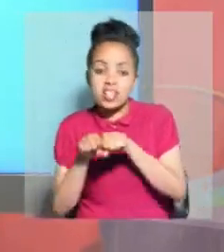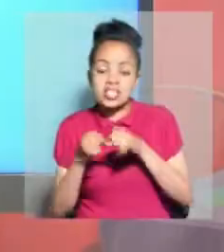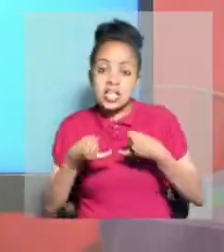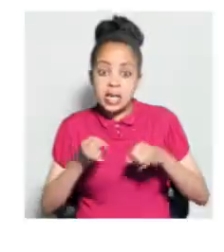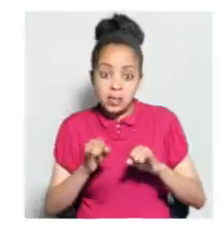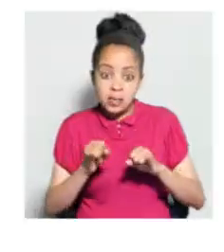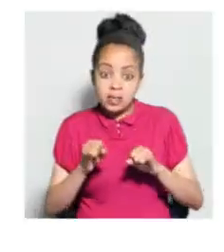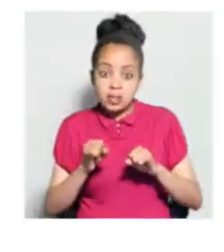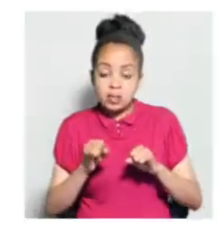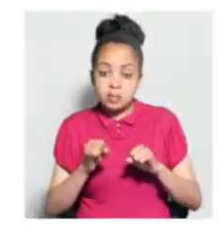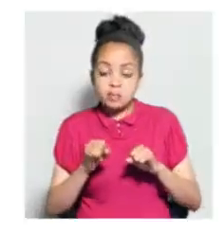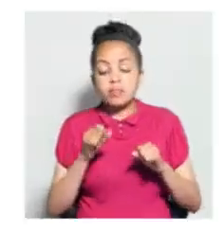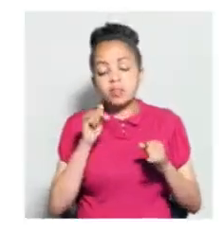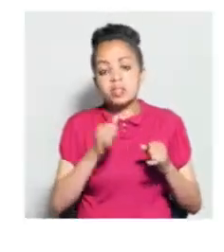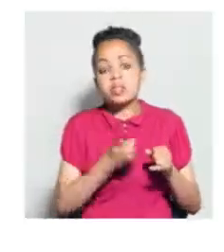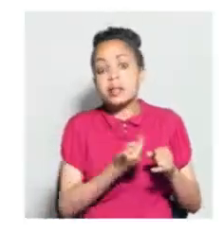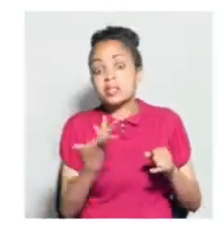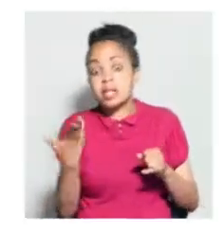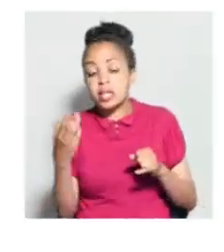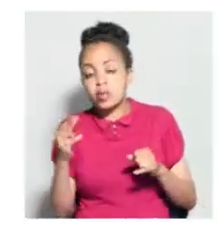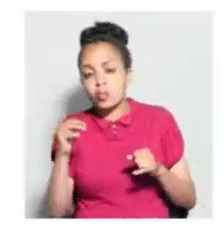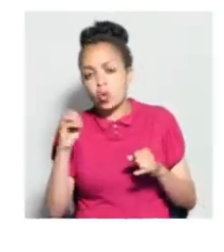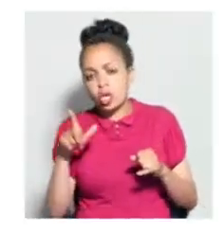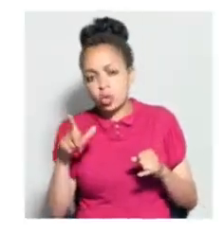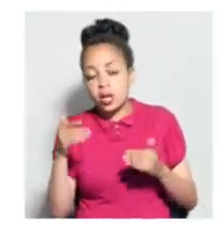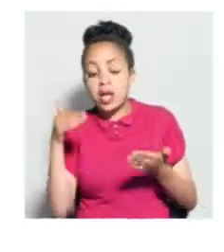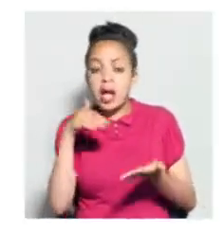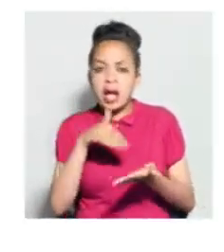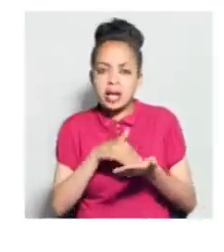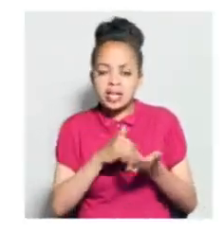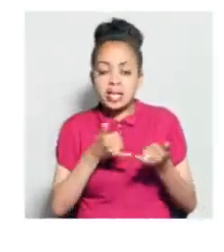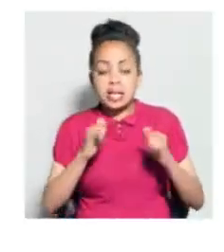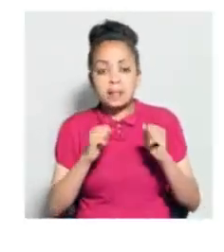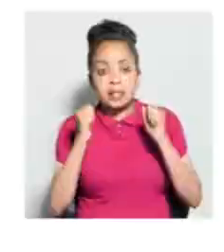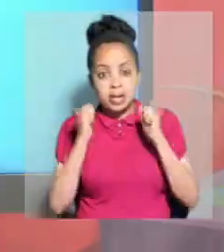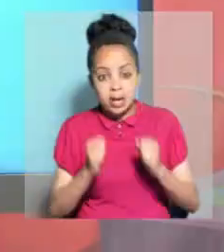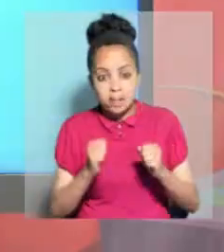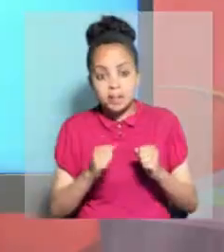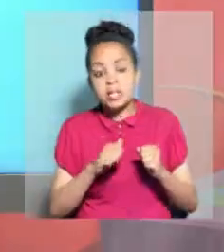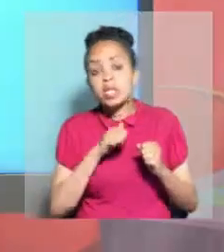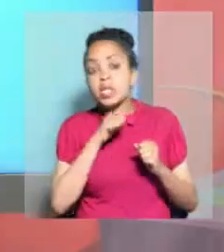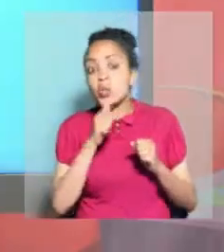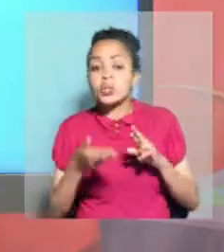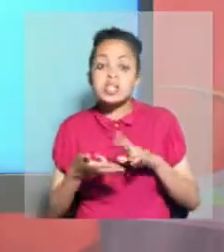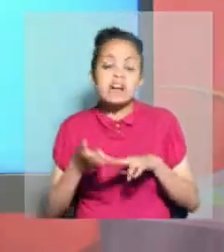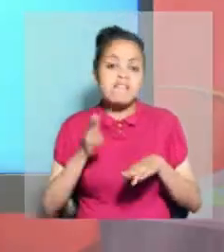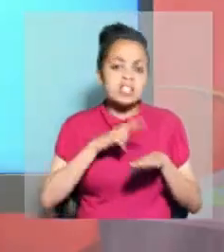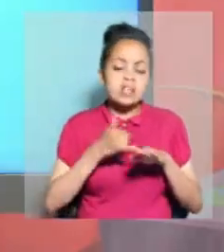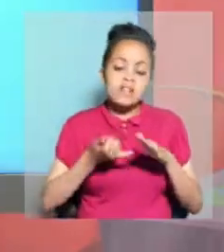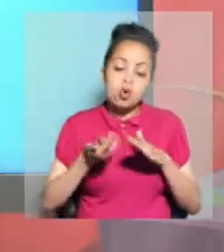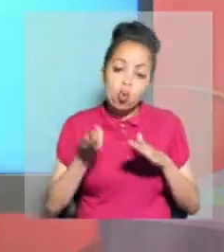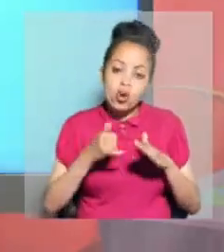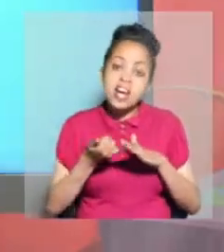inhibitor with that of the enzyme and that of substrate molecule. And again, inhibitor can be non-reversible